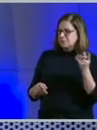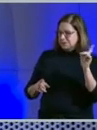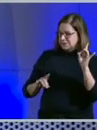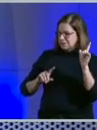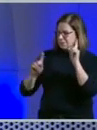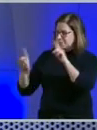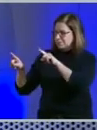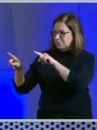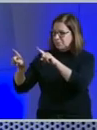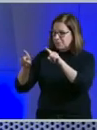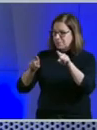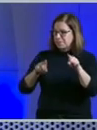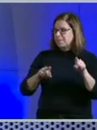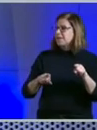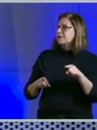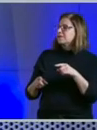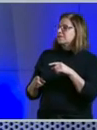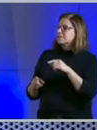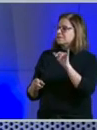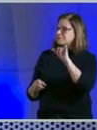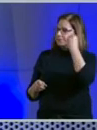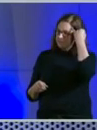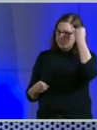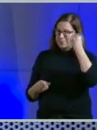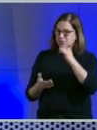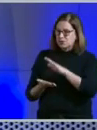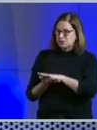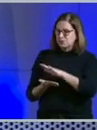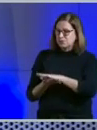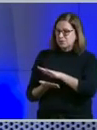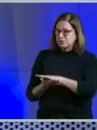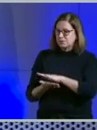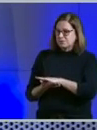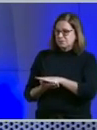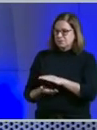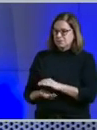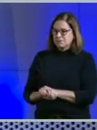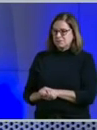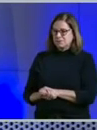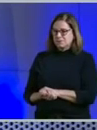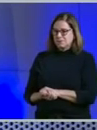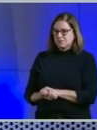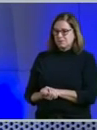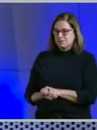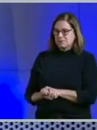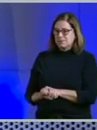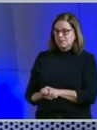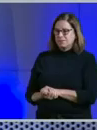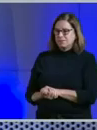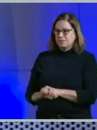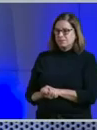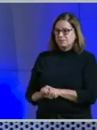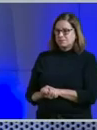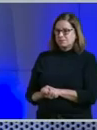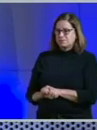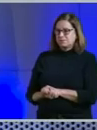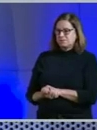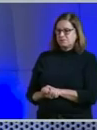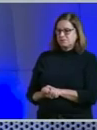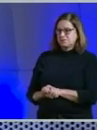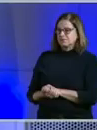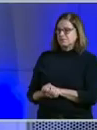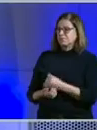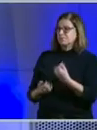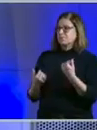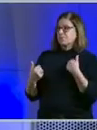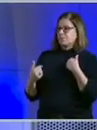in the city. So when he was elected, his single, I wouldn't say his singular focus, but one of the major focus areas was on education